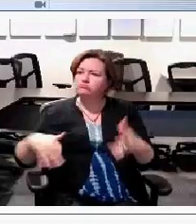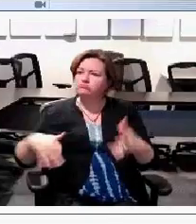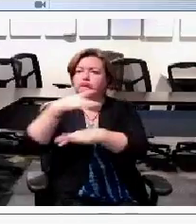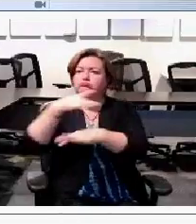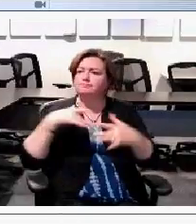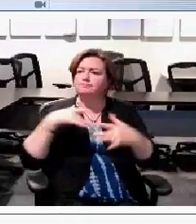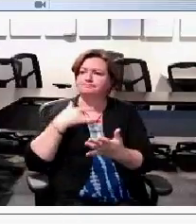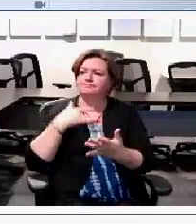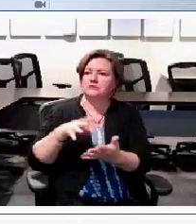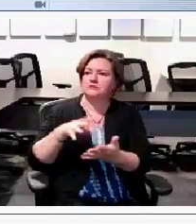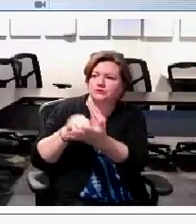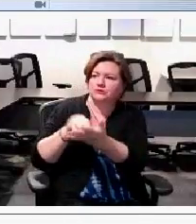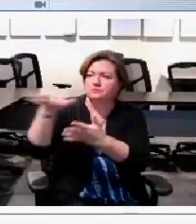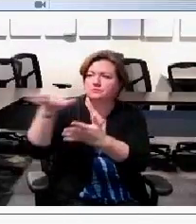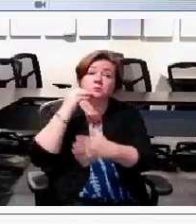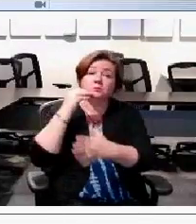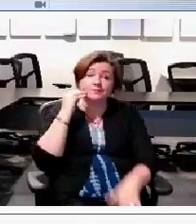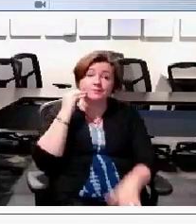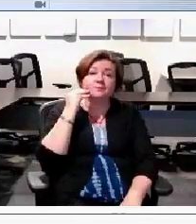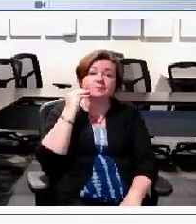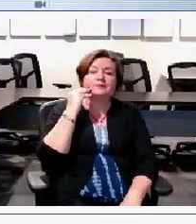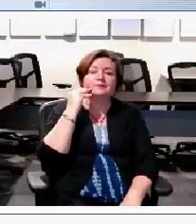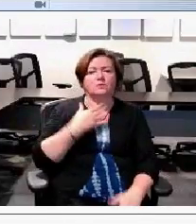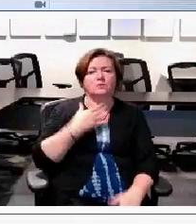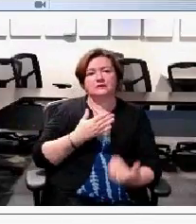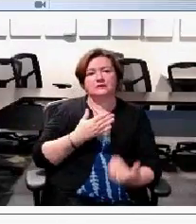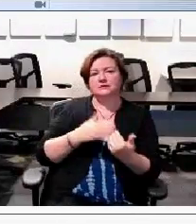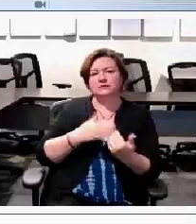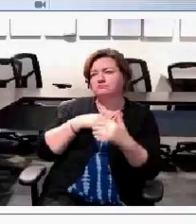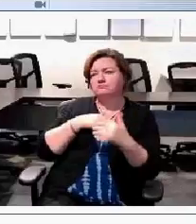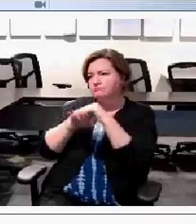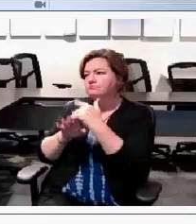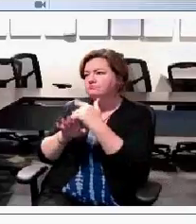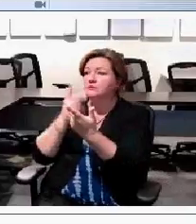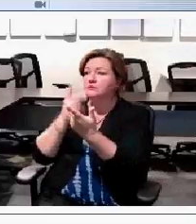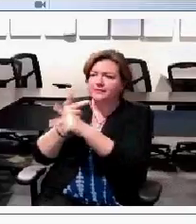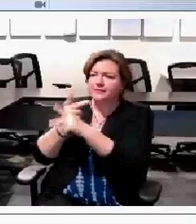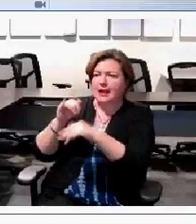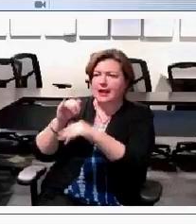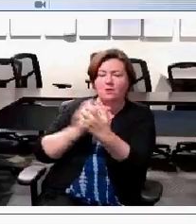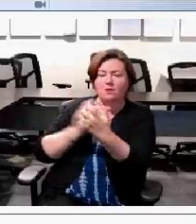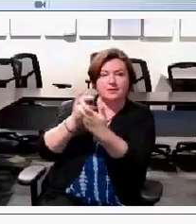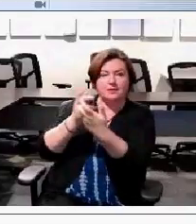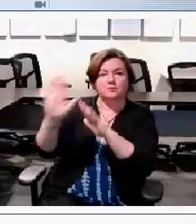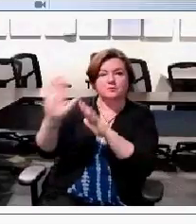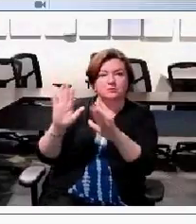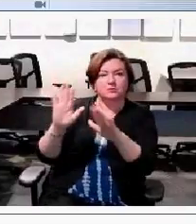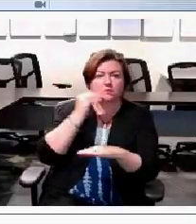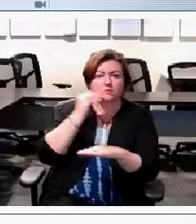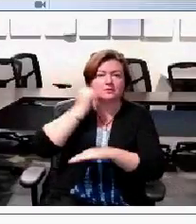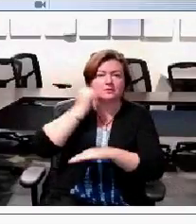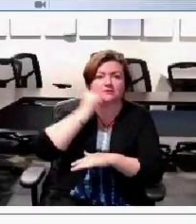it's helpful for us because we can support parents to integrate strategies into their daily routines when we know what